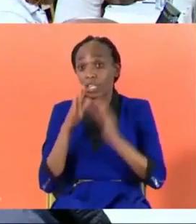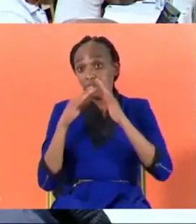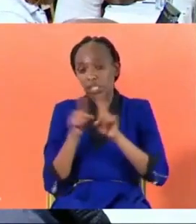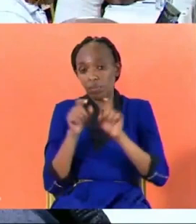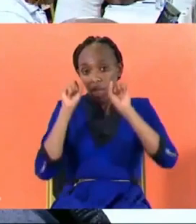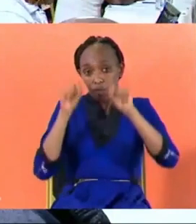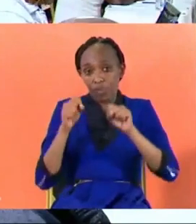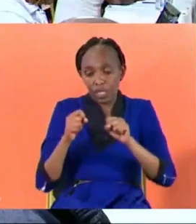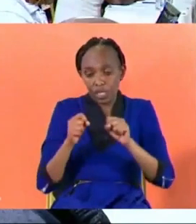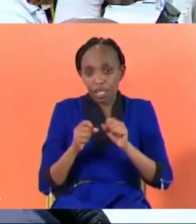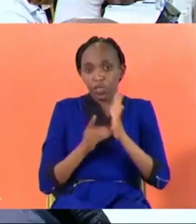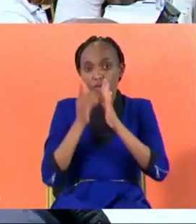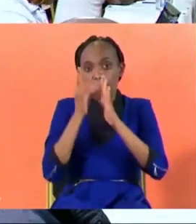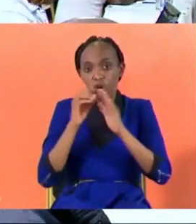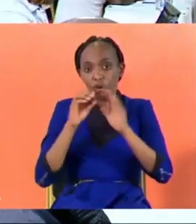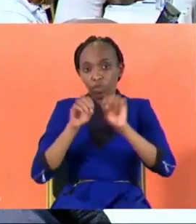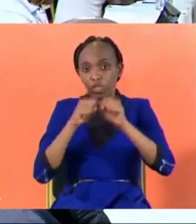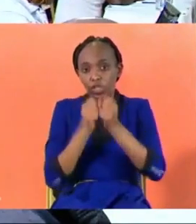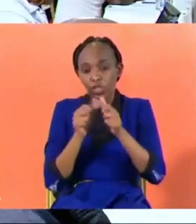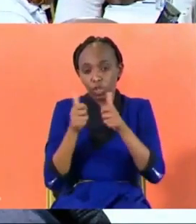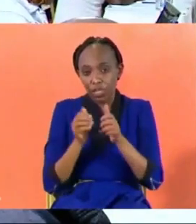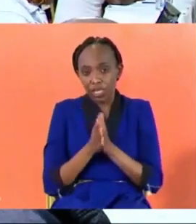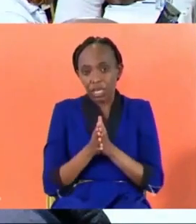develop trends on social media, like I mentioned.